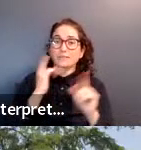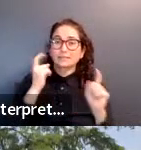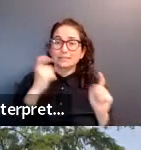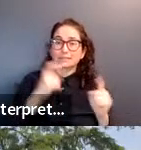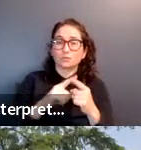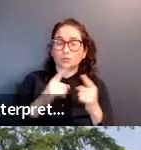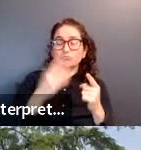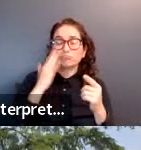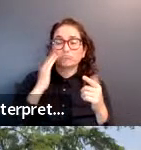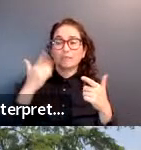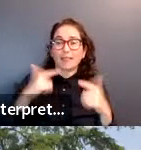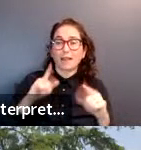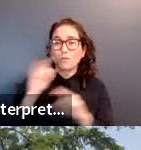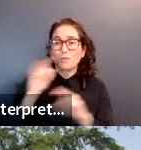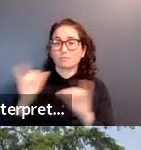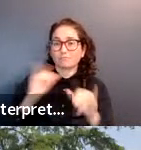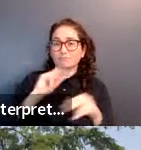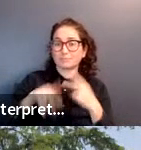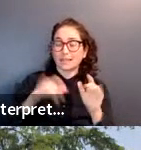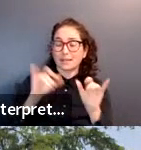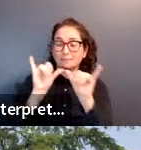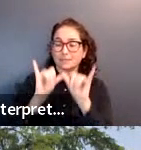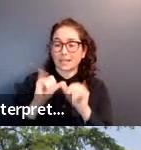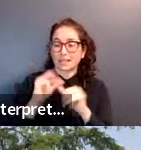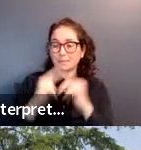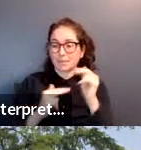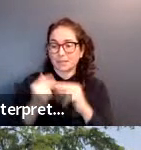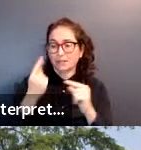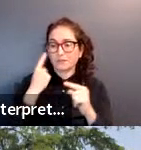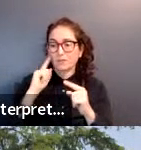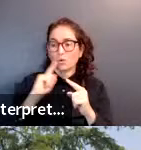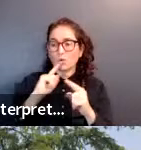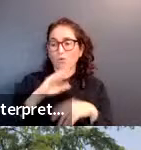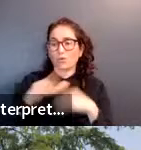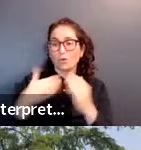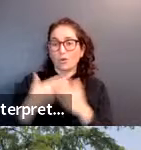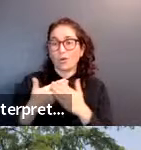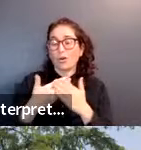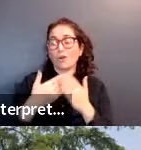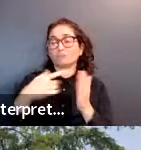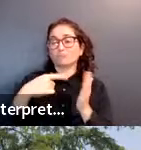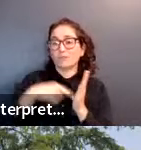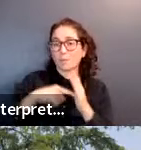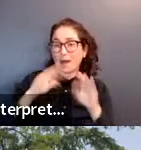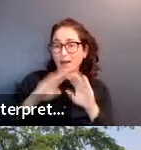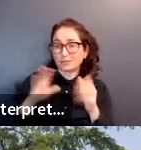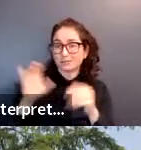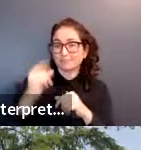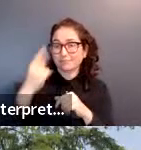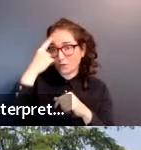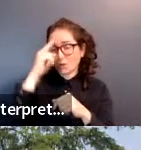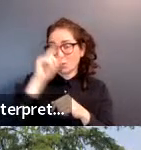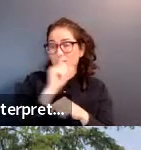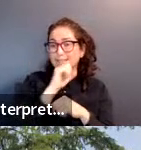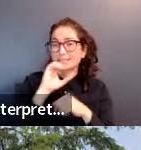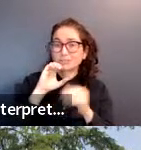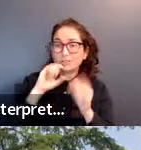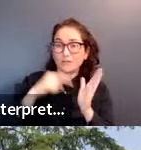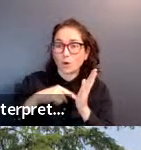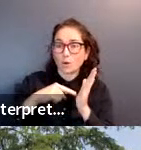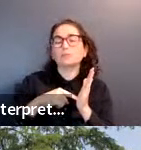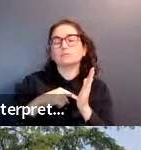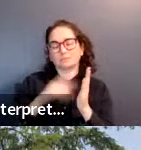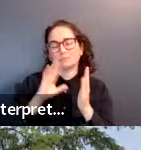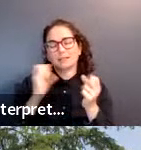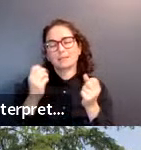to allow the same size building for all forms of affordable and supportive housing as we do for senior affordable, then it would be a lot